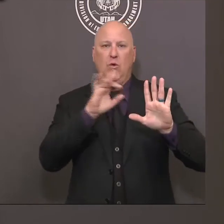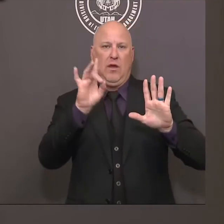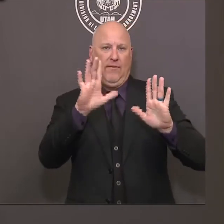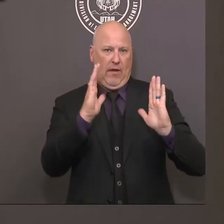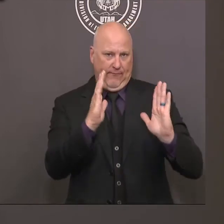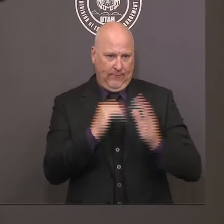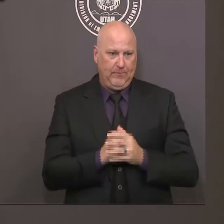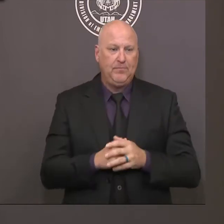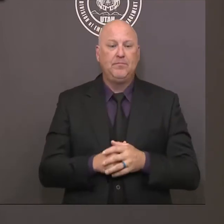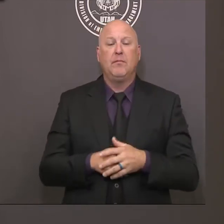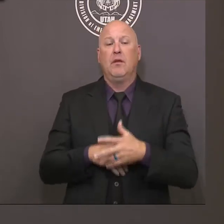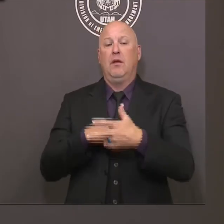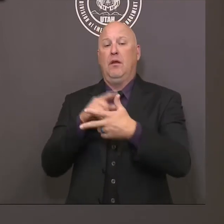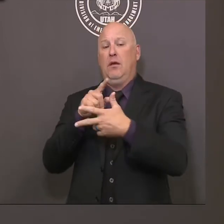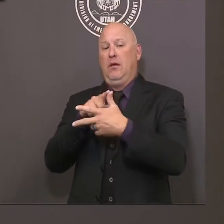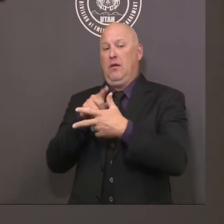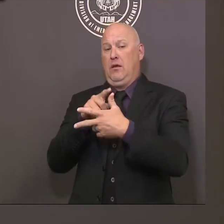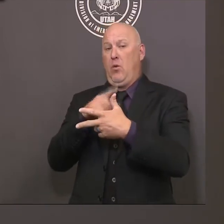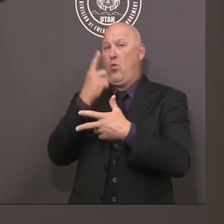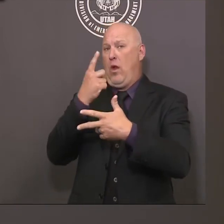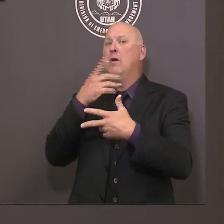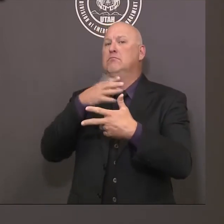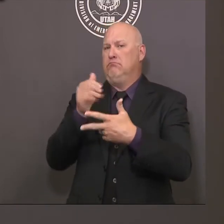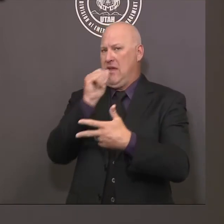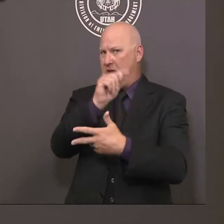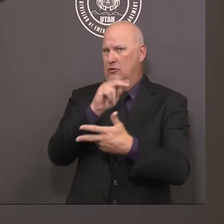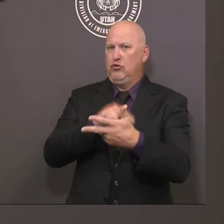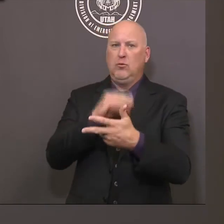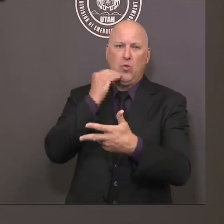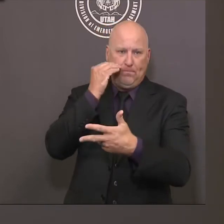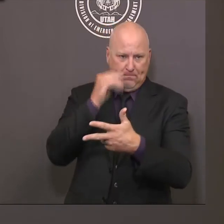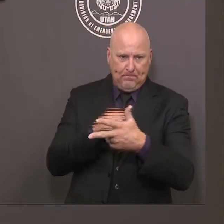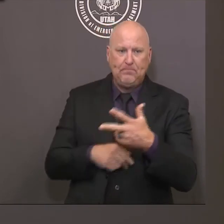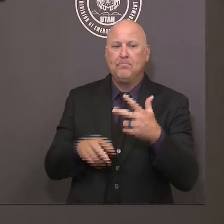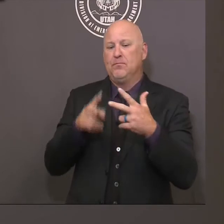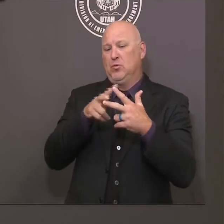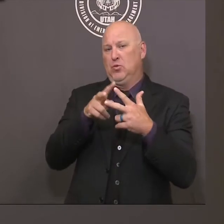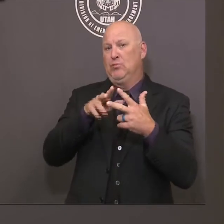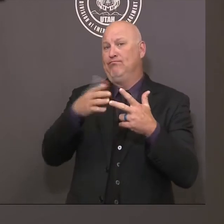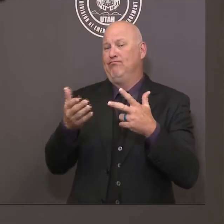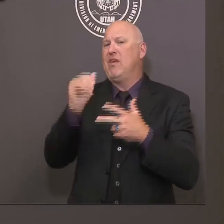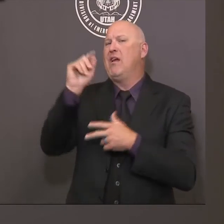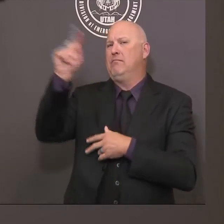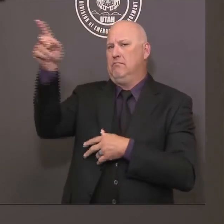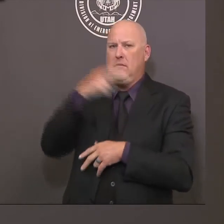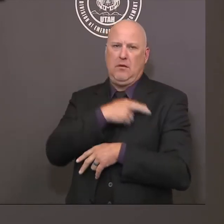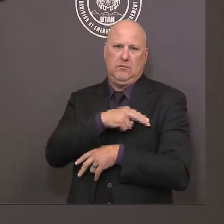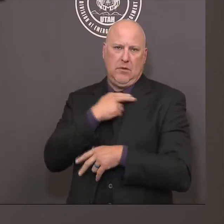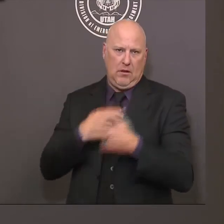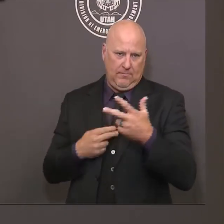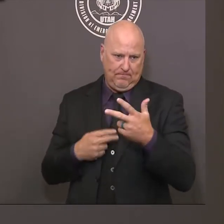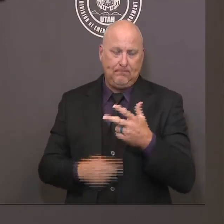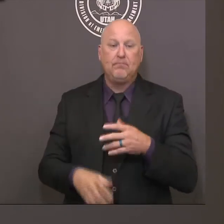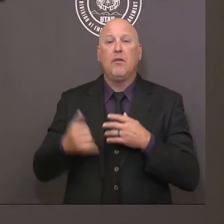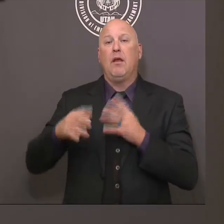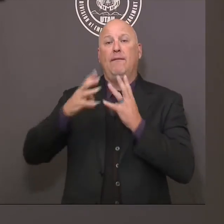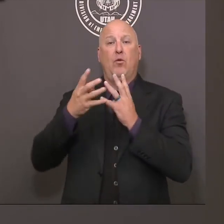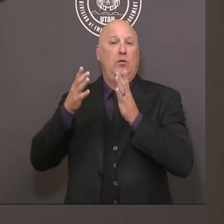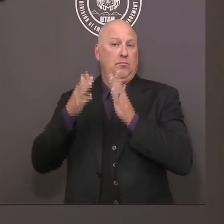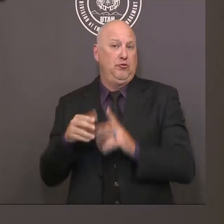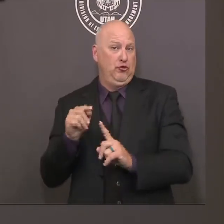were hospitalized. The additional individual was between the ages of 45 and 64 years and had a history